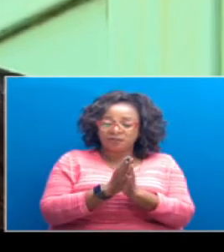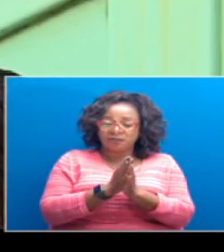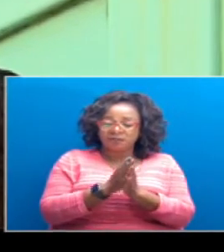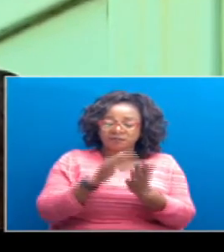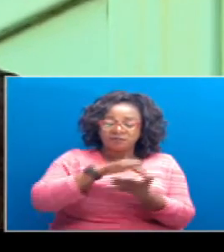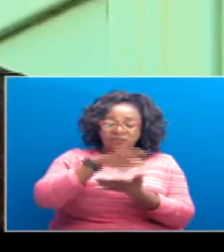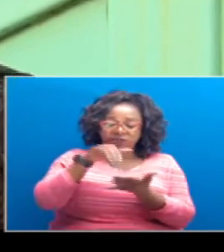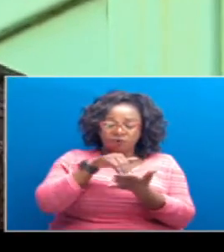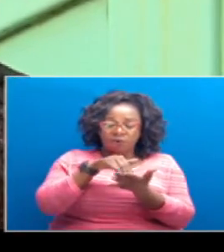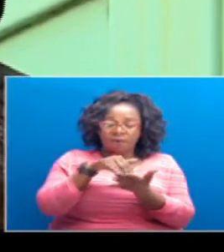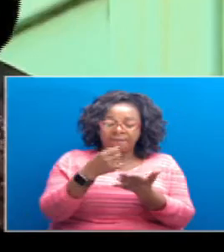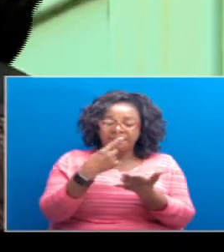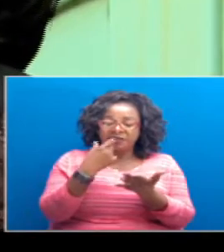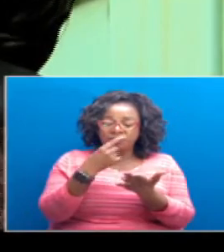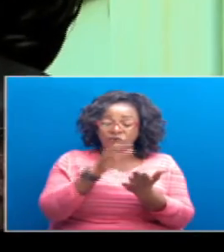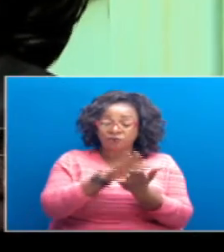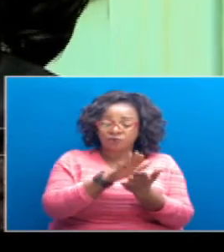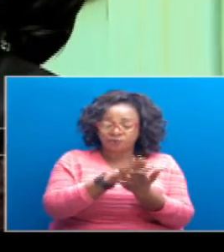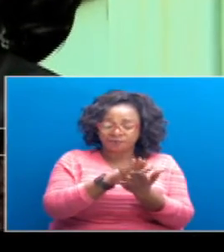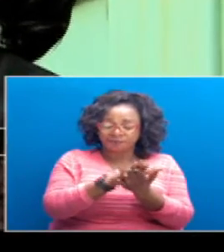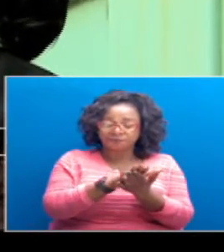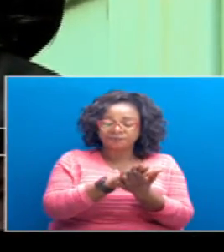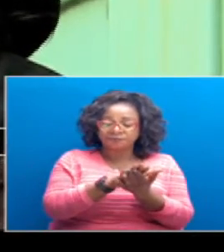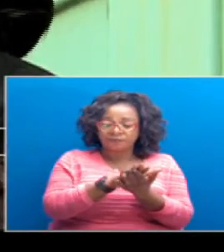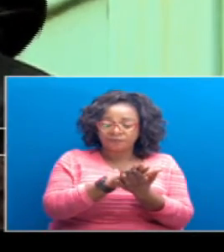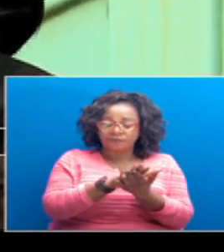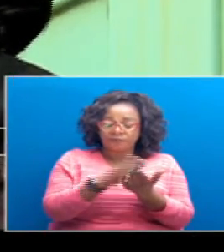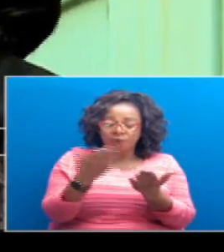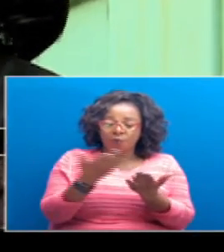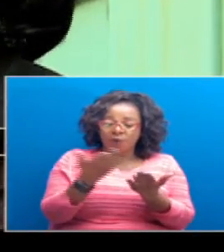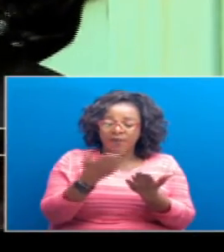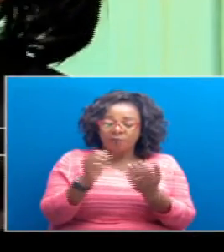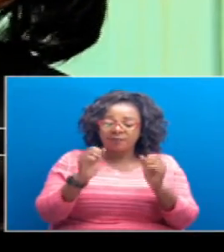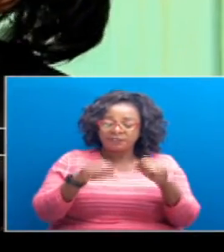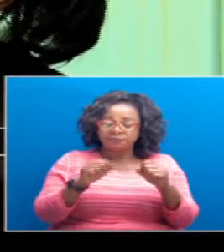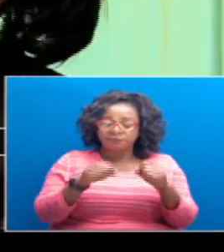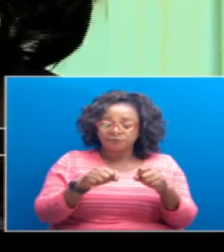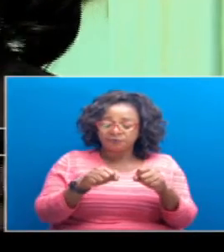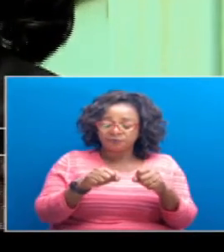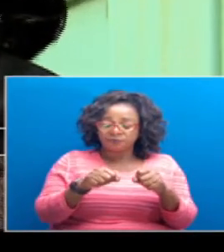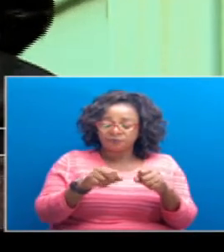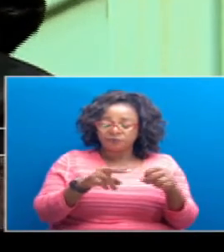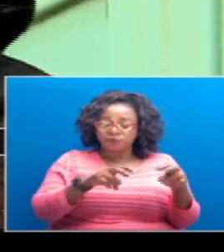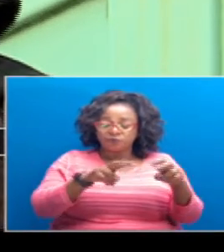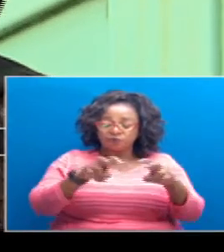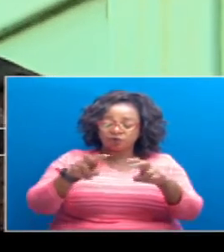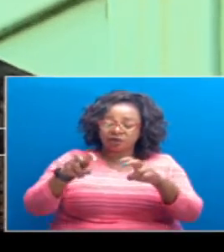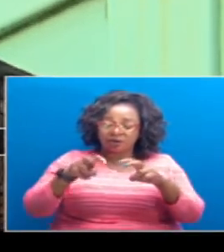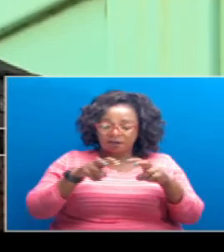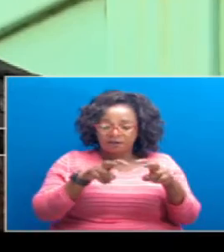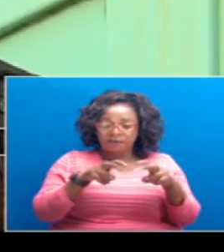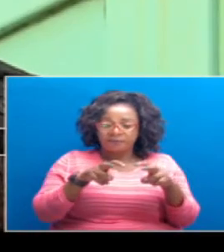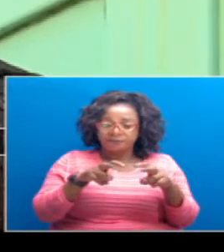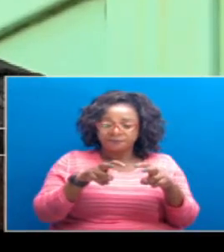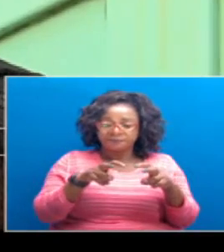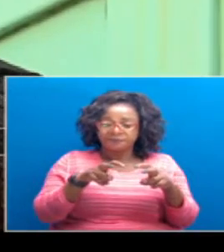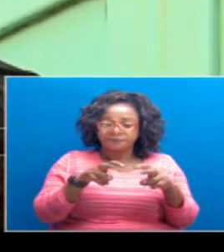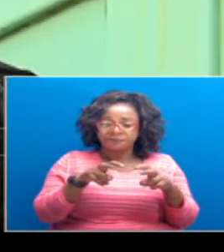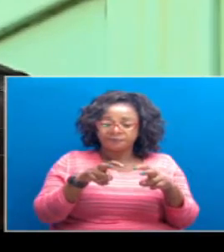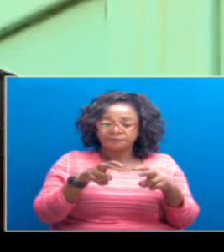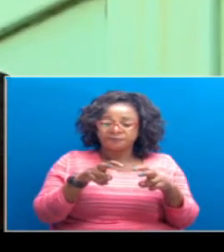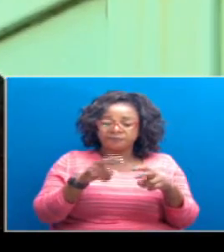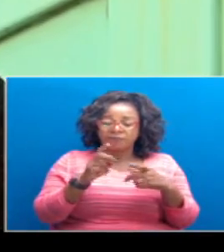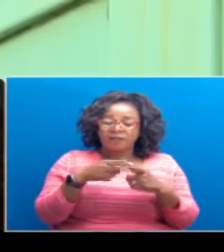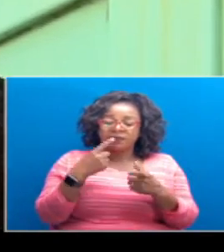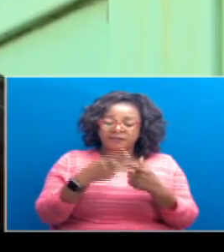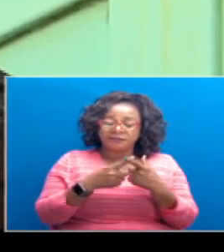medical store. It's coming up where they'll be able to track stockouts and